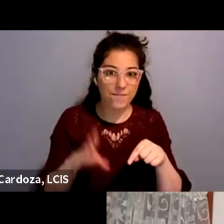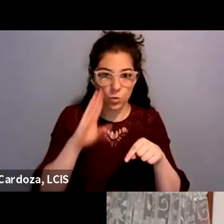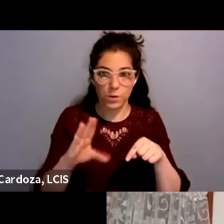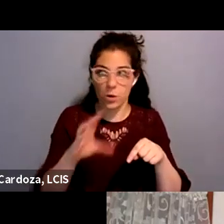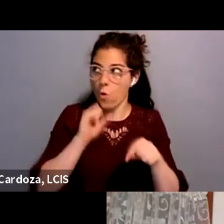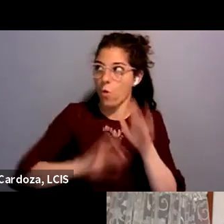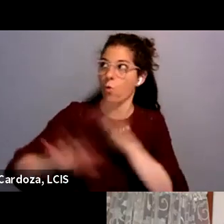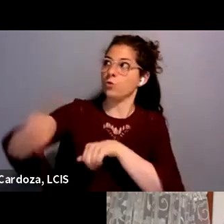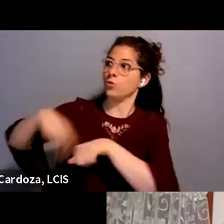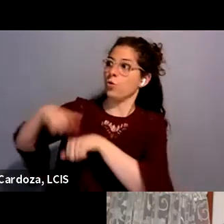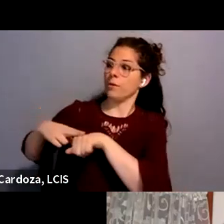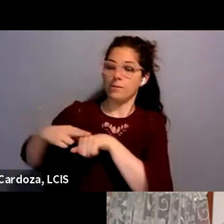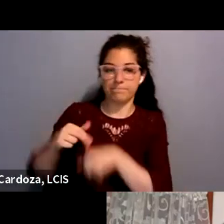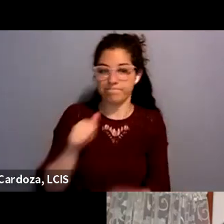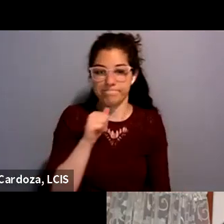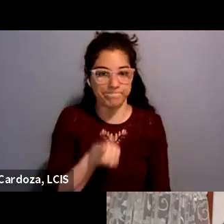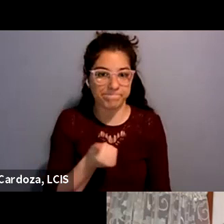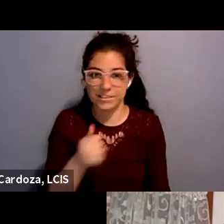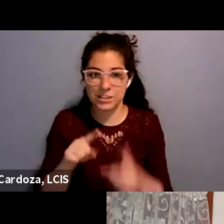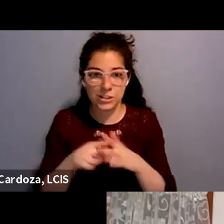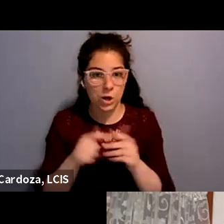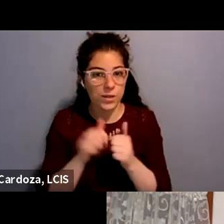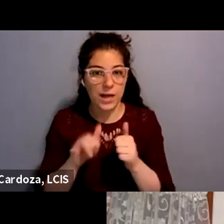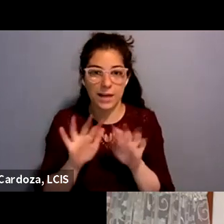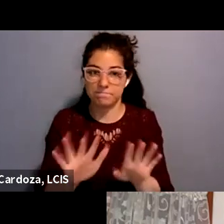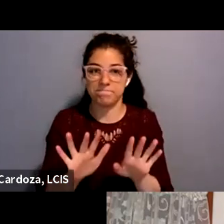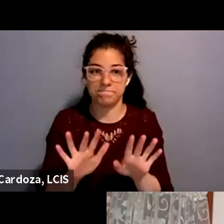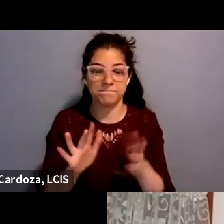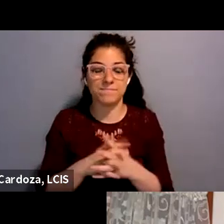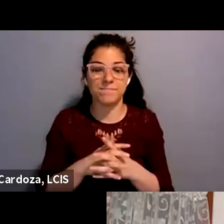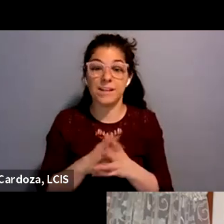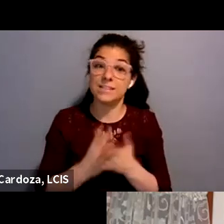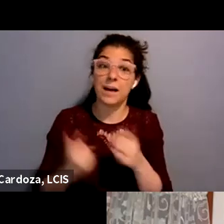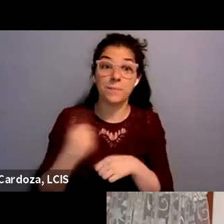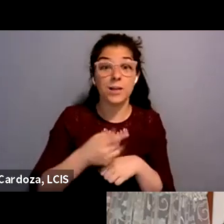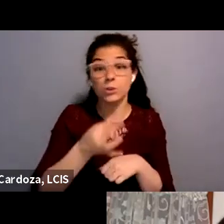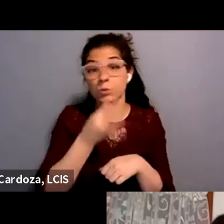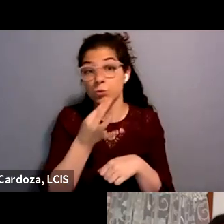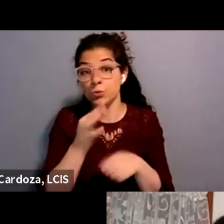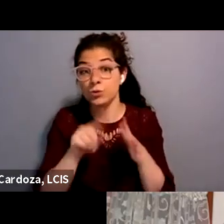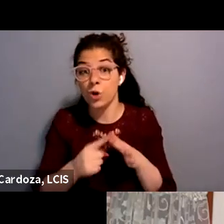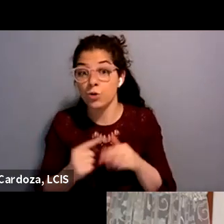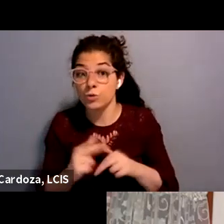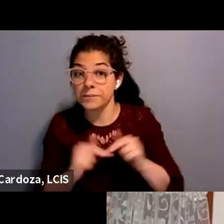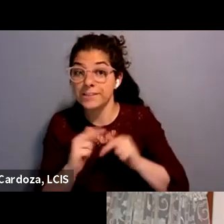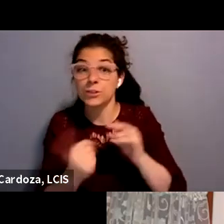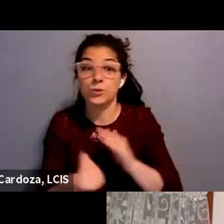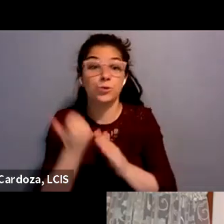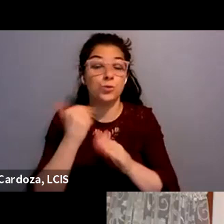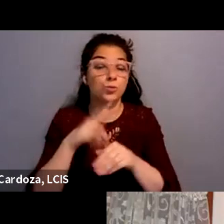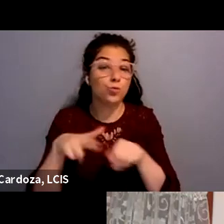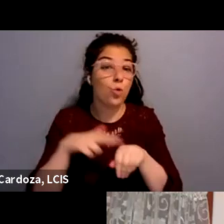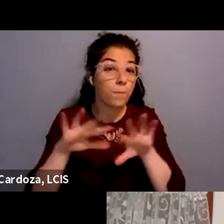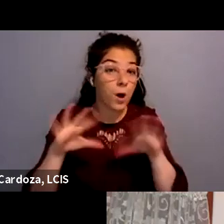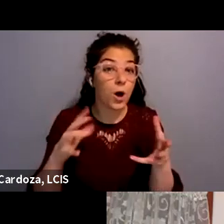normal times. Let's just start with that as a baseline. Someday soon, I hope, we'll start rebuilding a new normal. But for